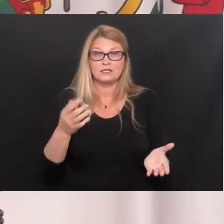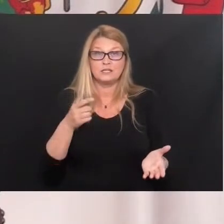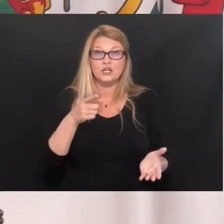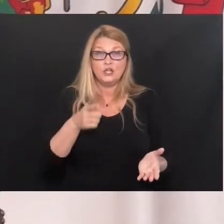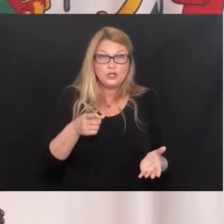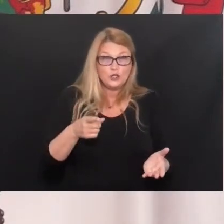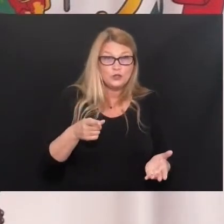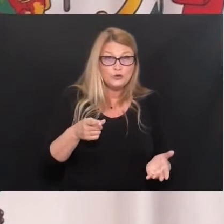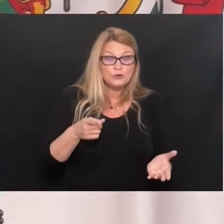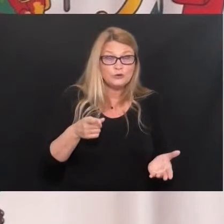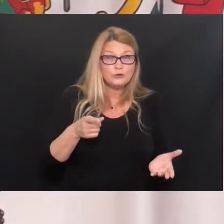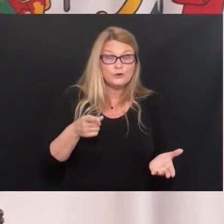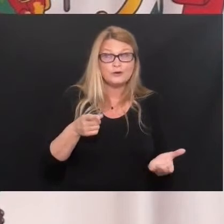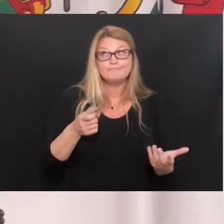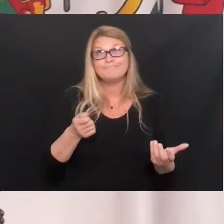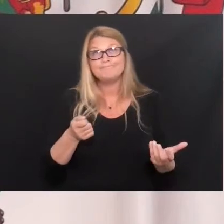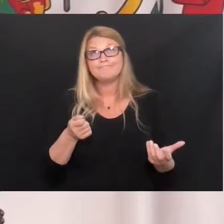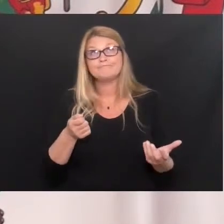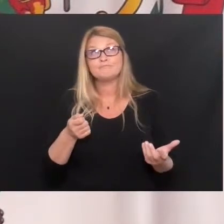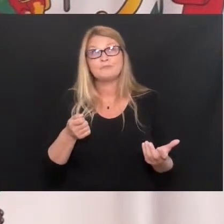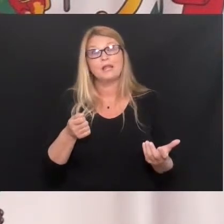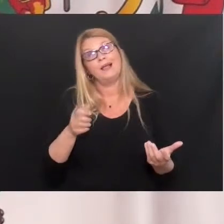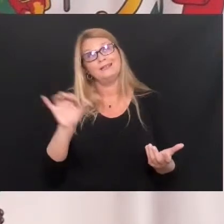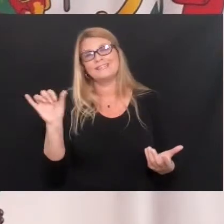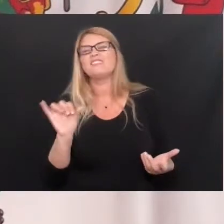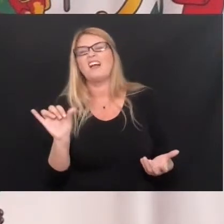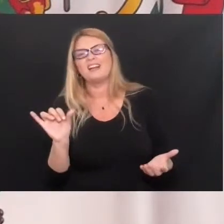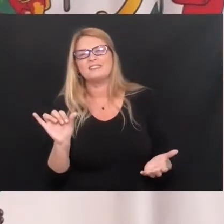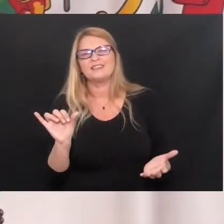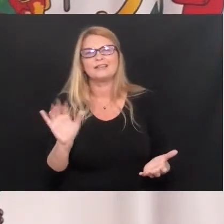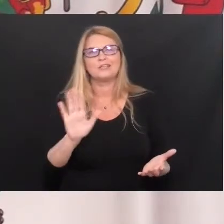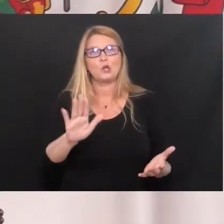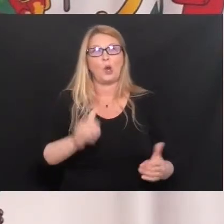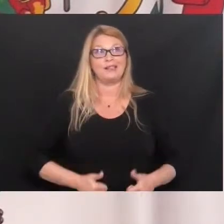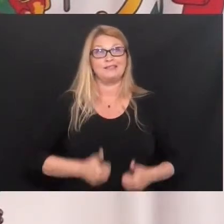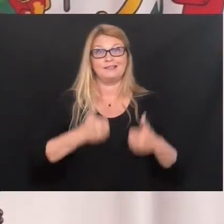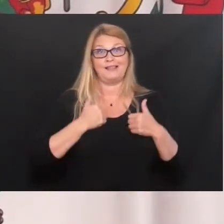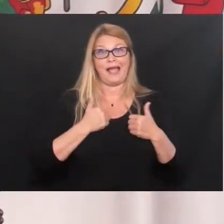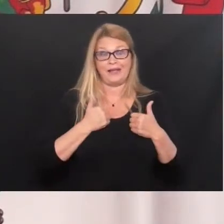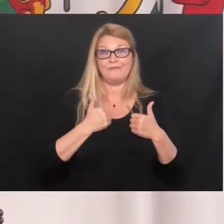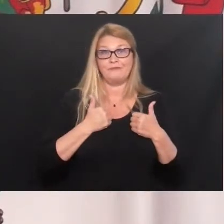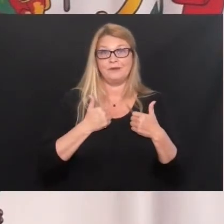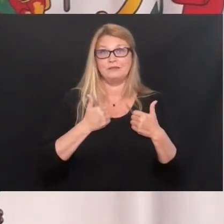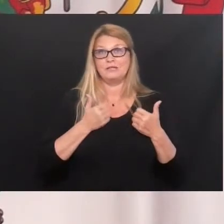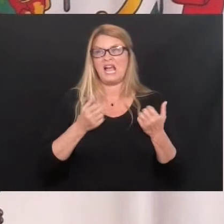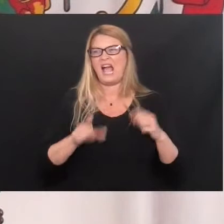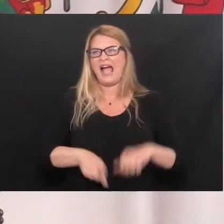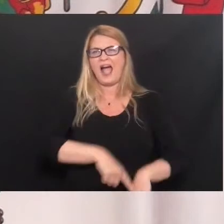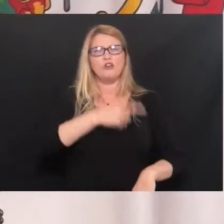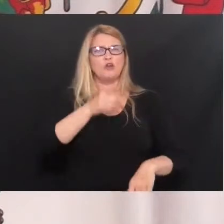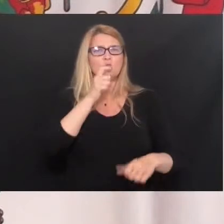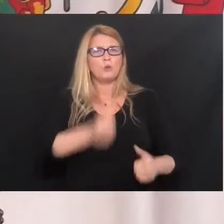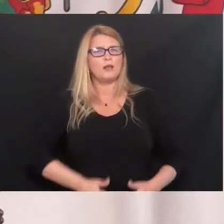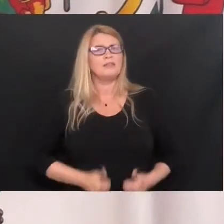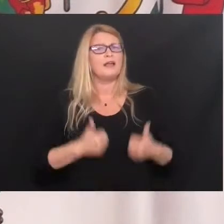risk? You know, the likelihood of life expectancy today, by the time that